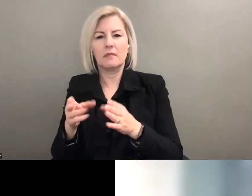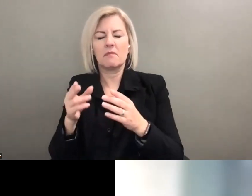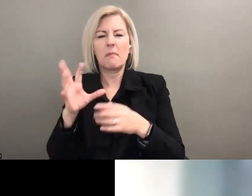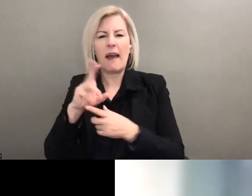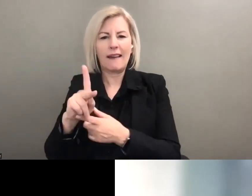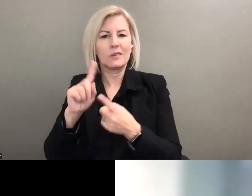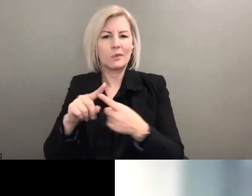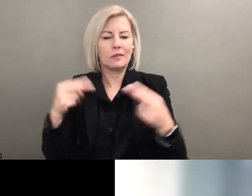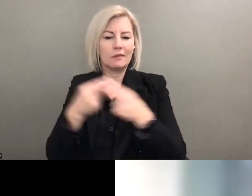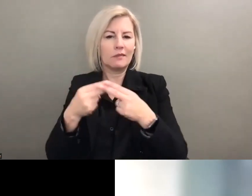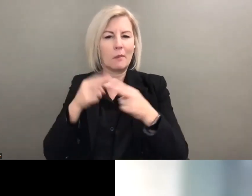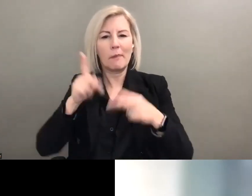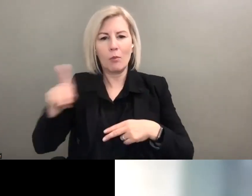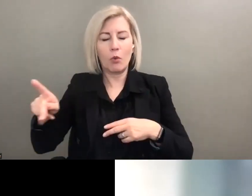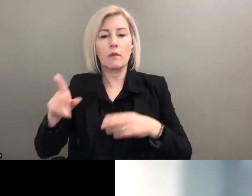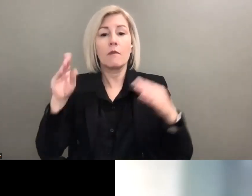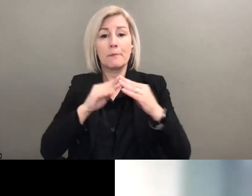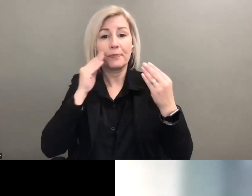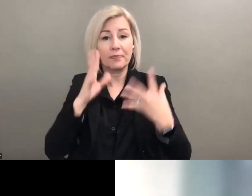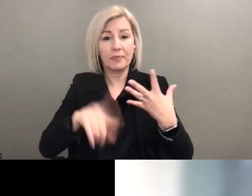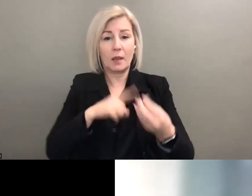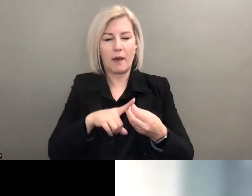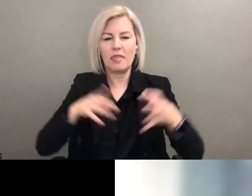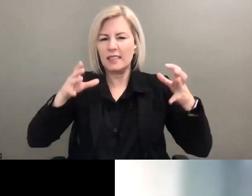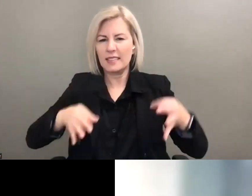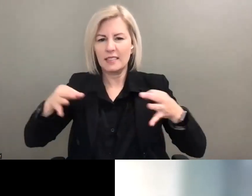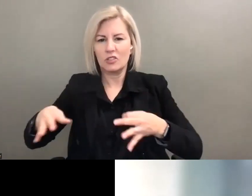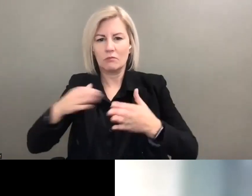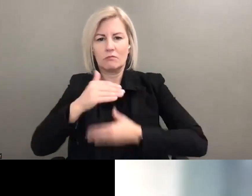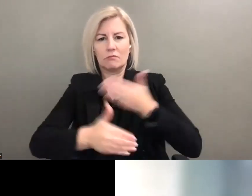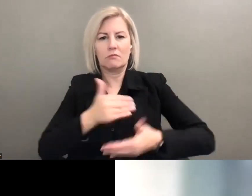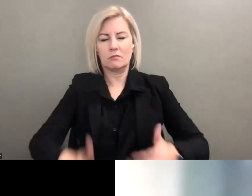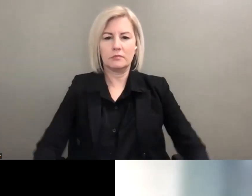more information about the adjudication process.